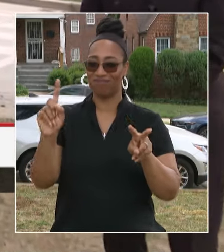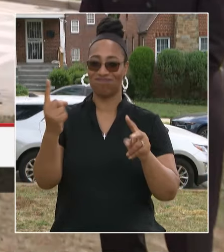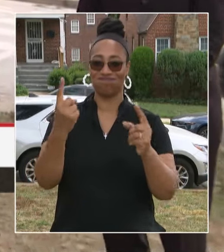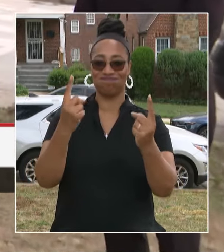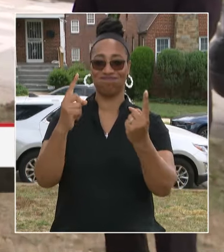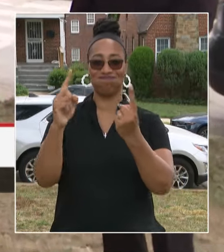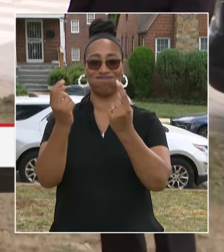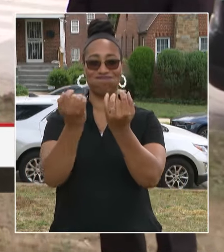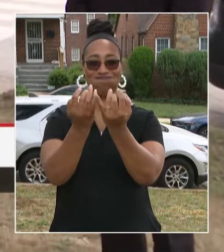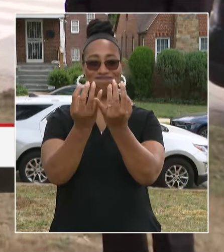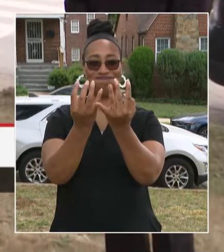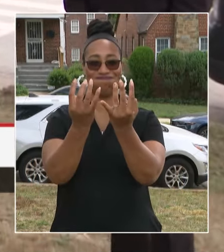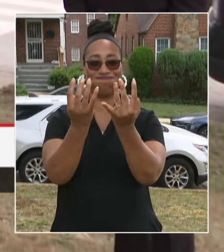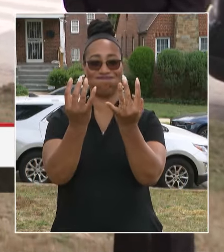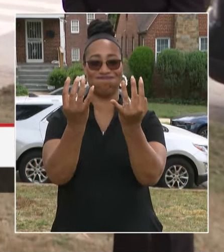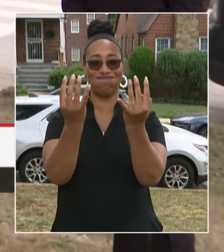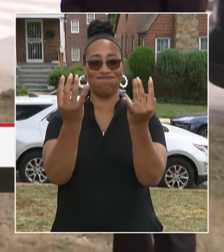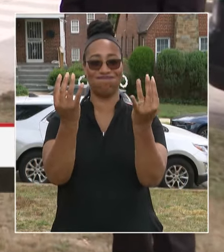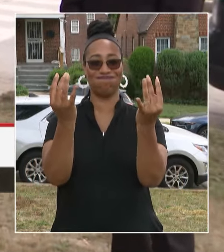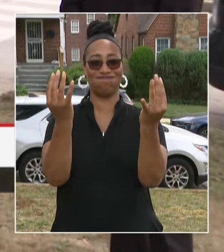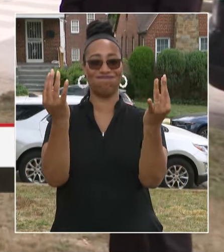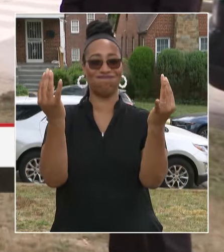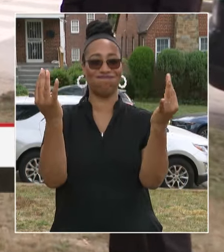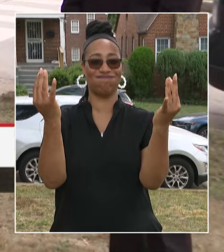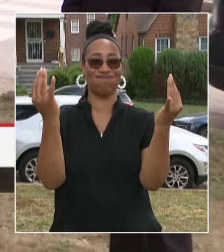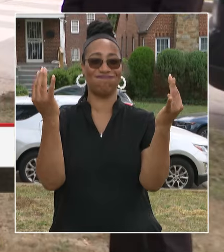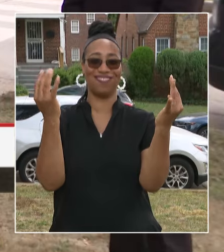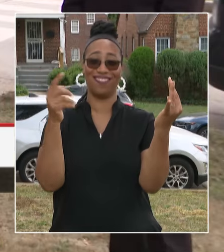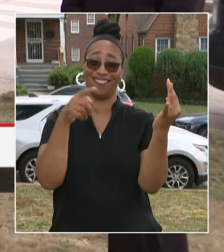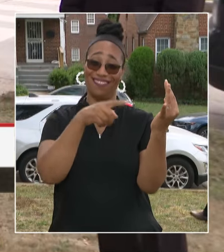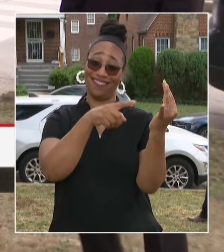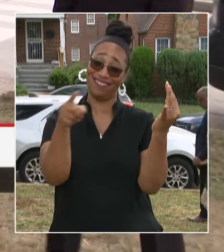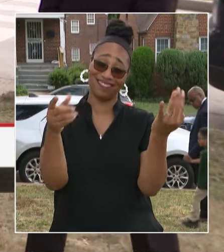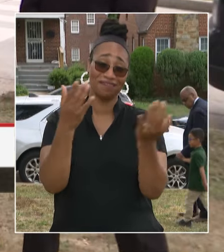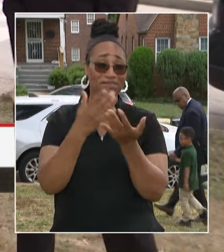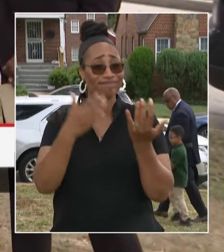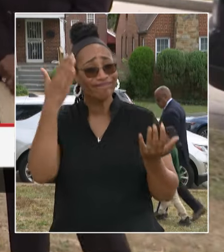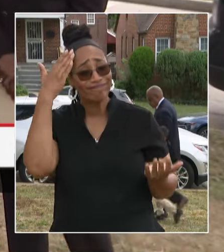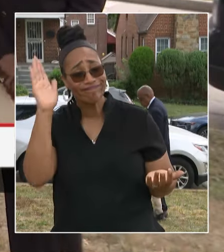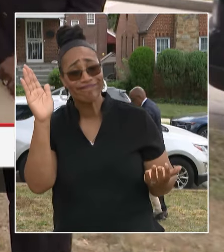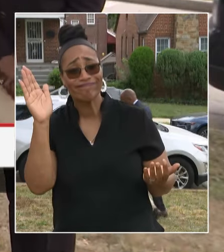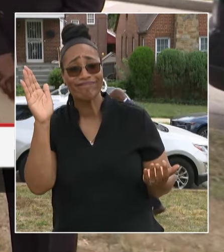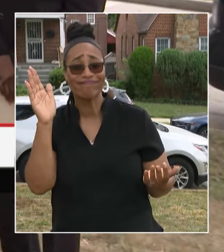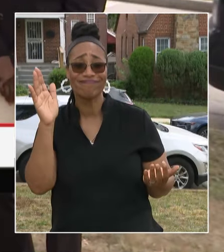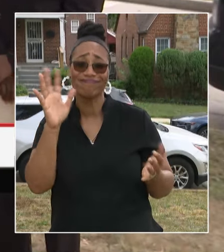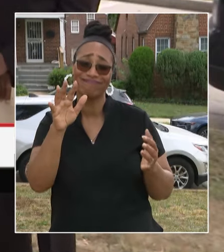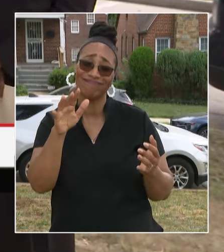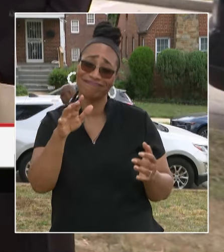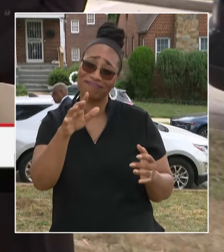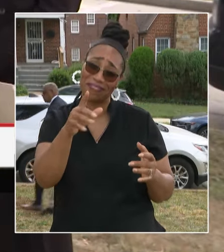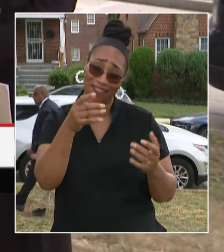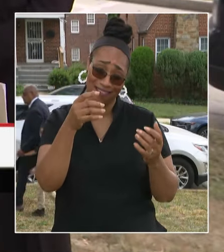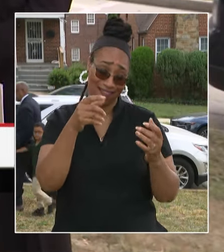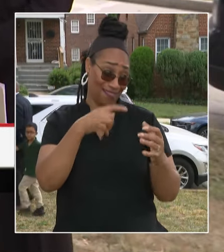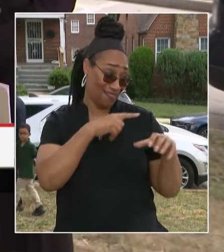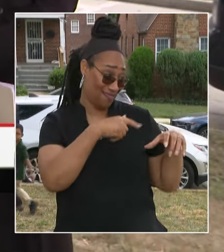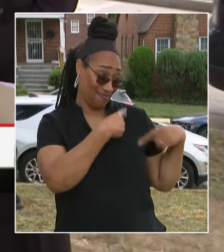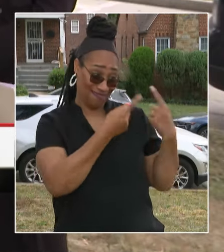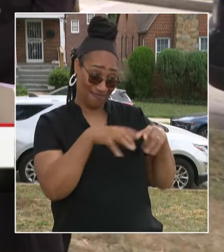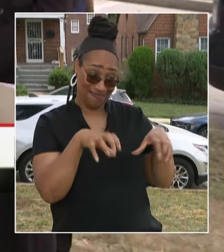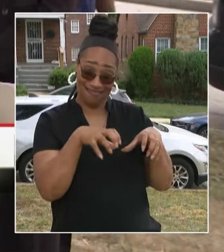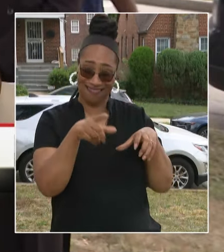don't know. I think I can remember when most of them were born, the younger ones. But for Councilmember Spaulding,